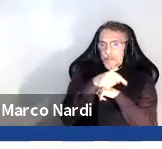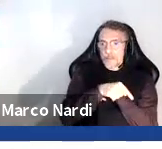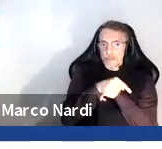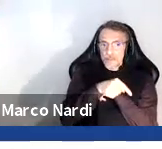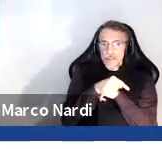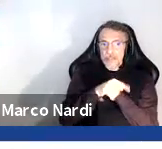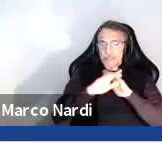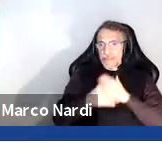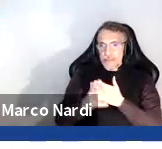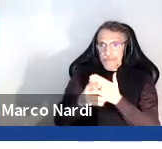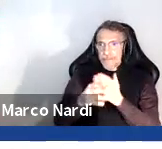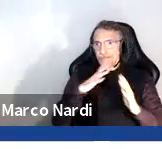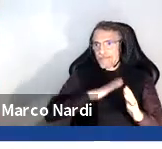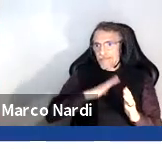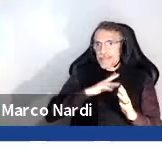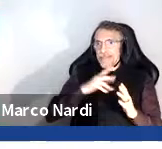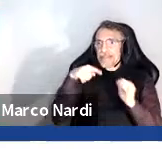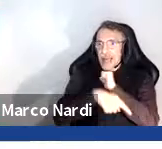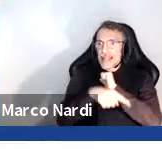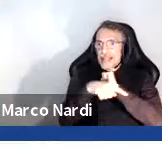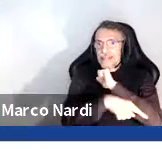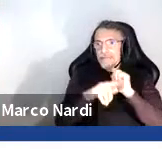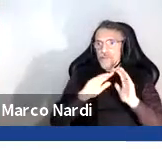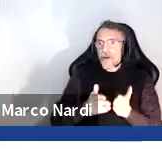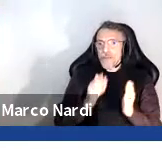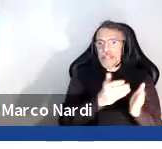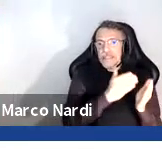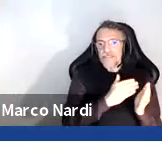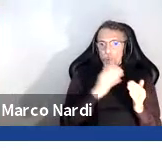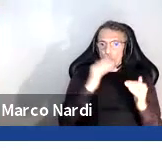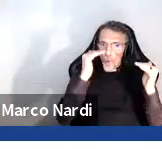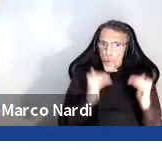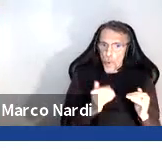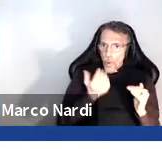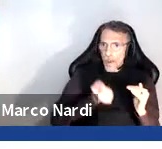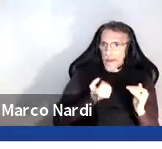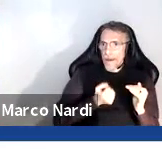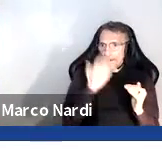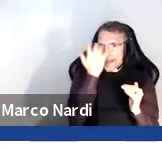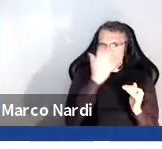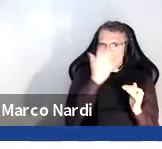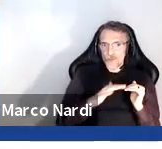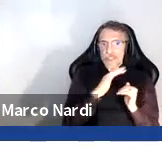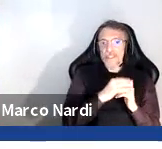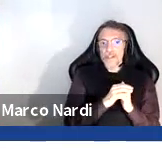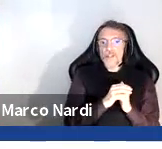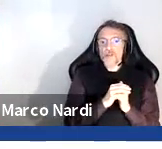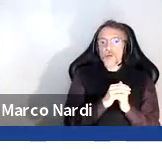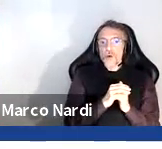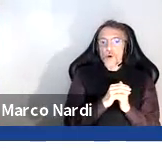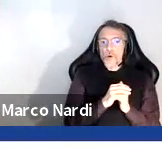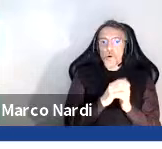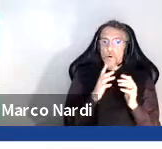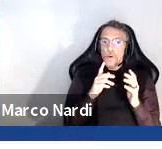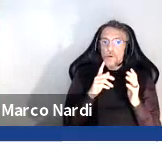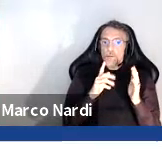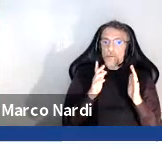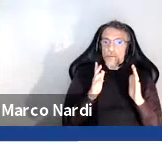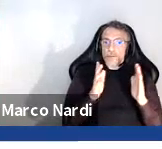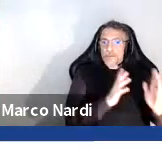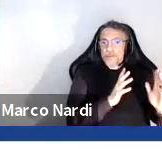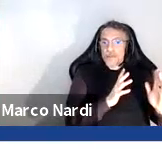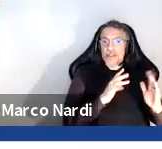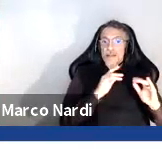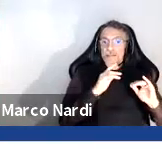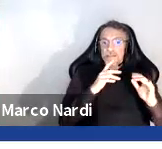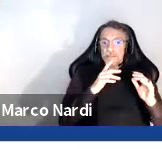significantly increased, especially for low-income countries. Here is least developed countries, debt service on external